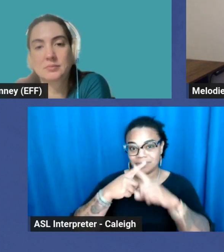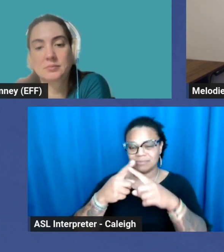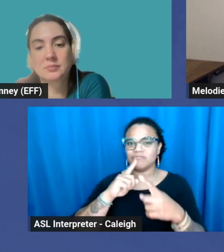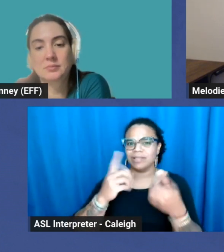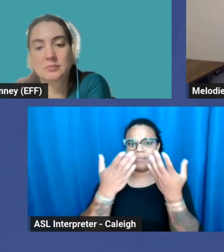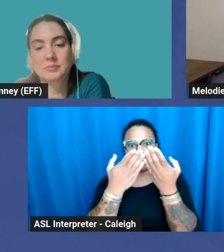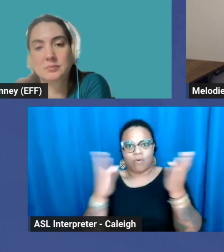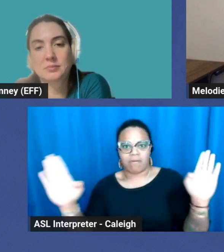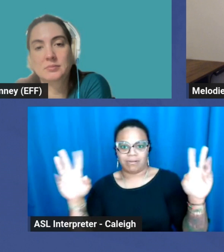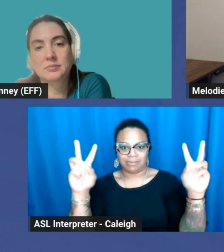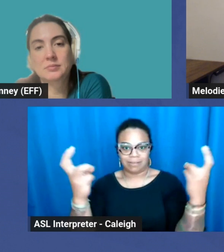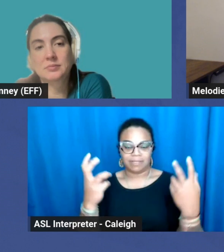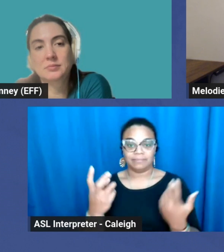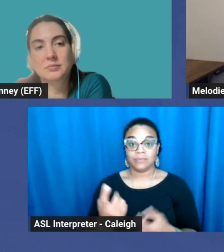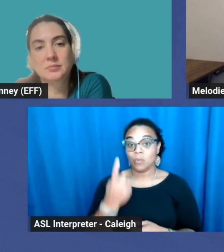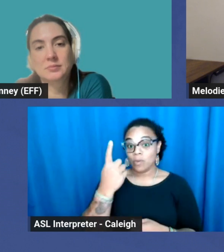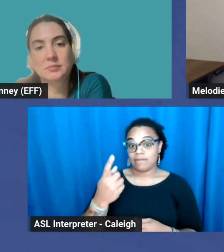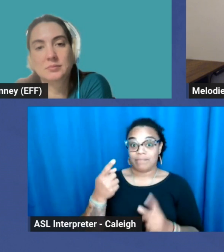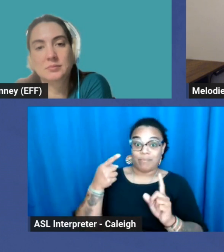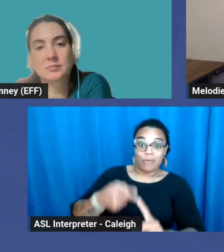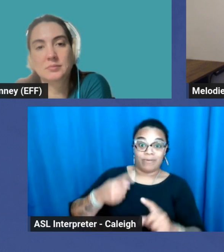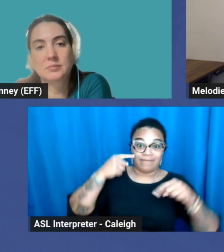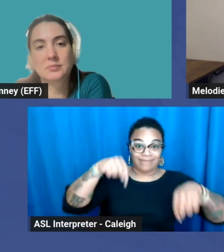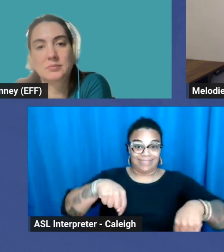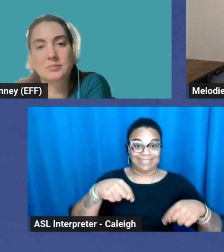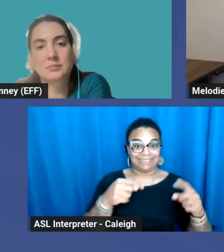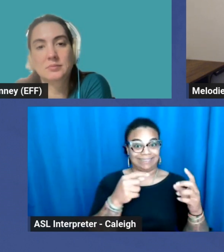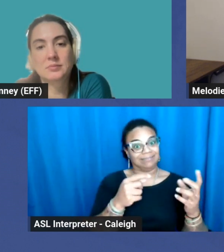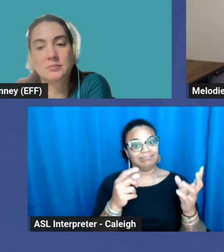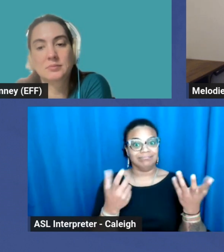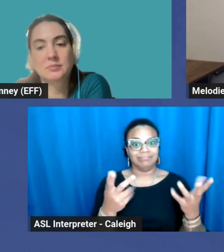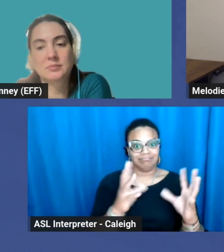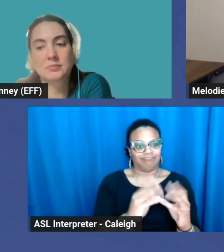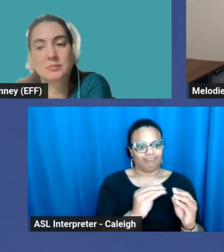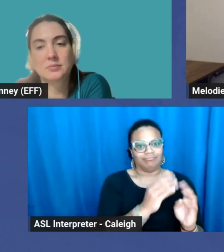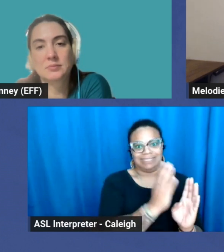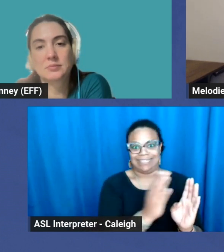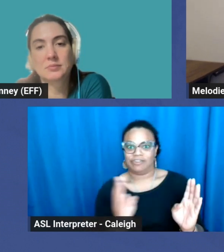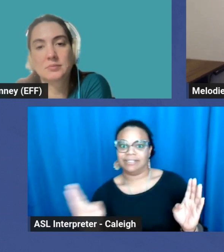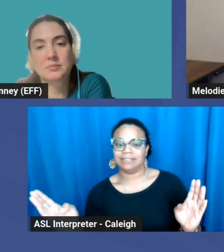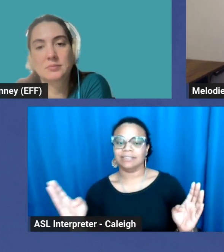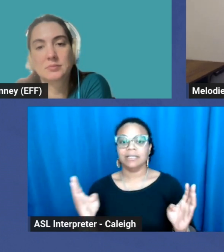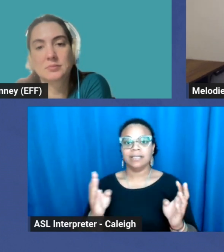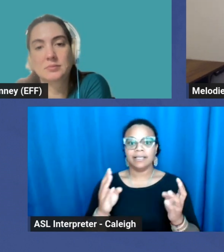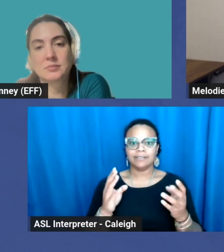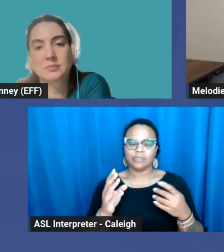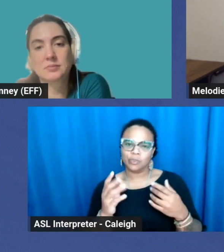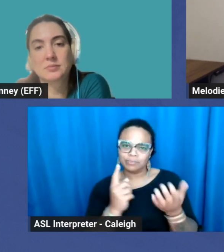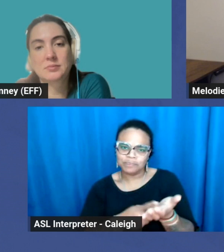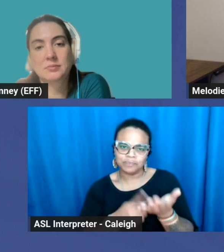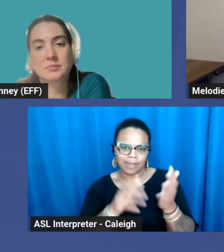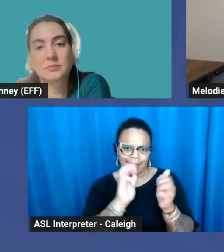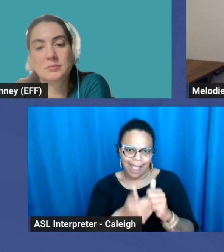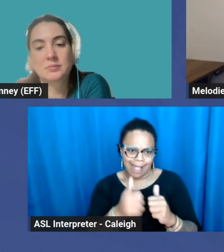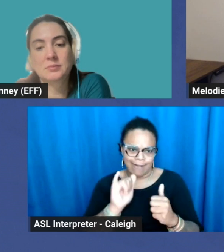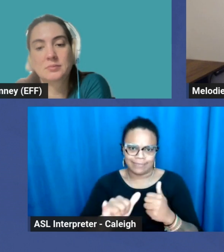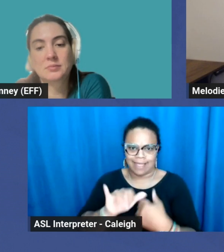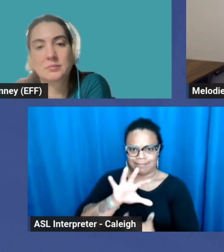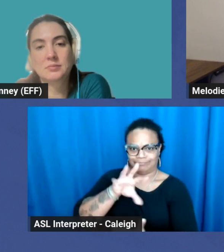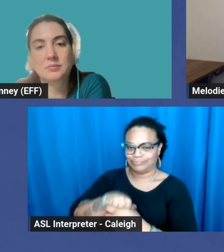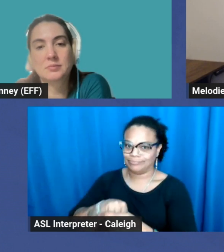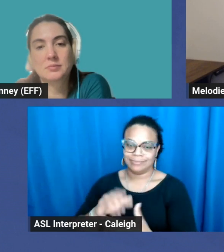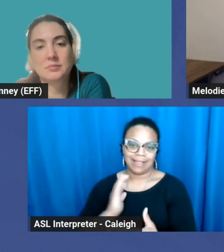this series is to highlight the ways that it infiltrates our lives and our laws in ways that we might